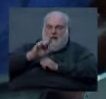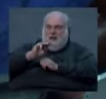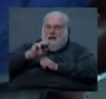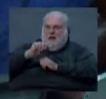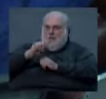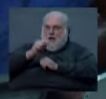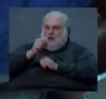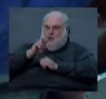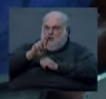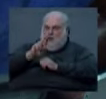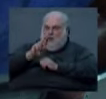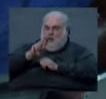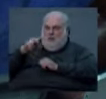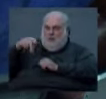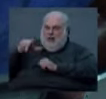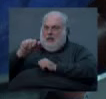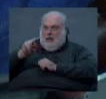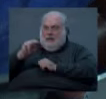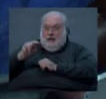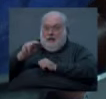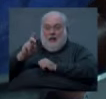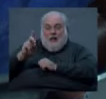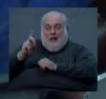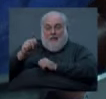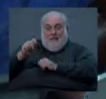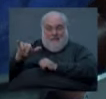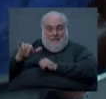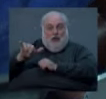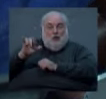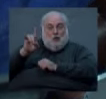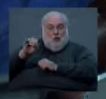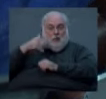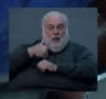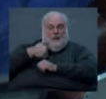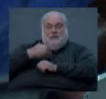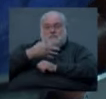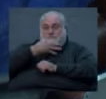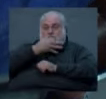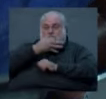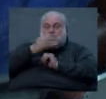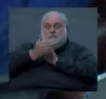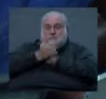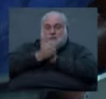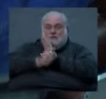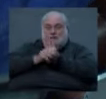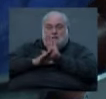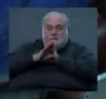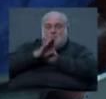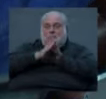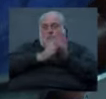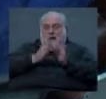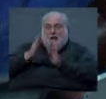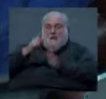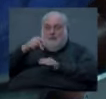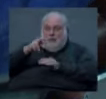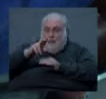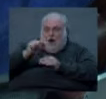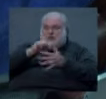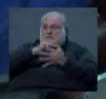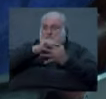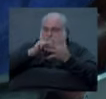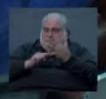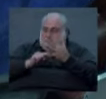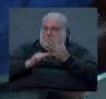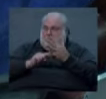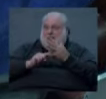that they have the expertise to develop plans for parks and things like that. They developed that